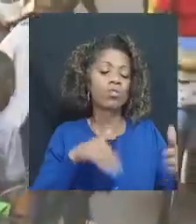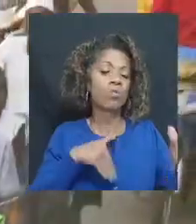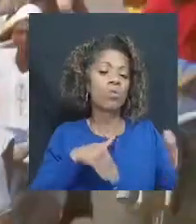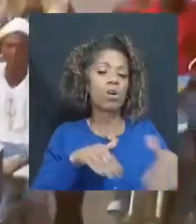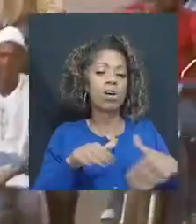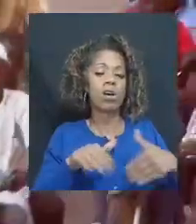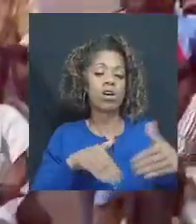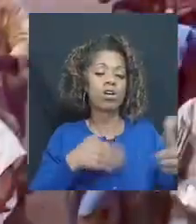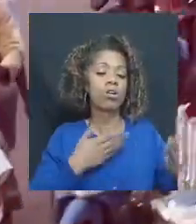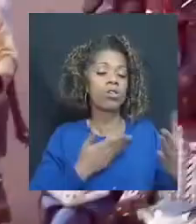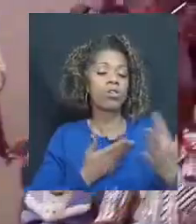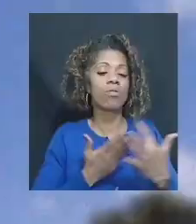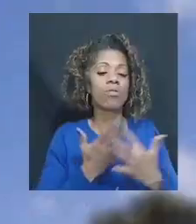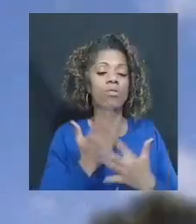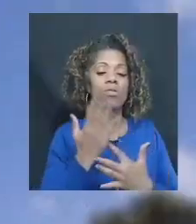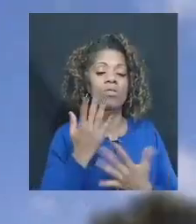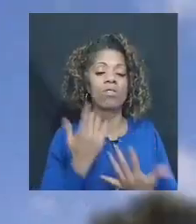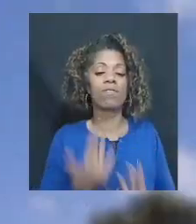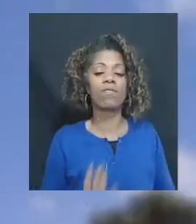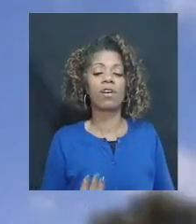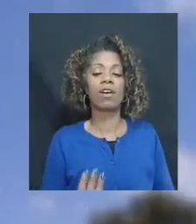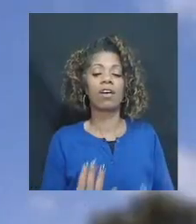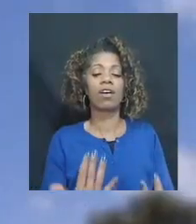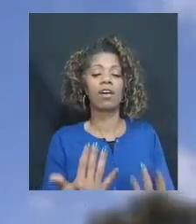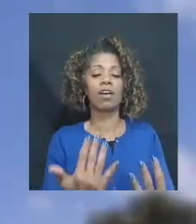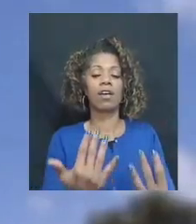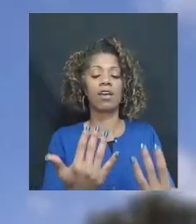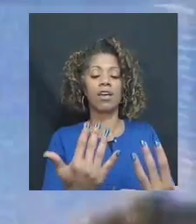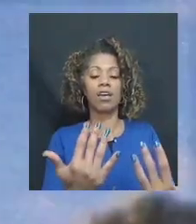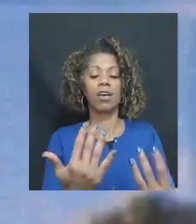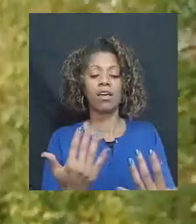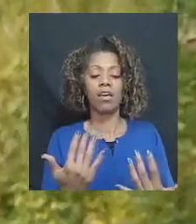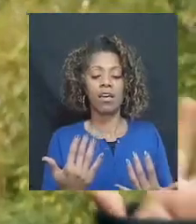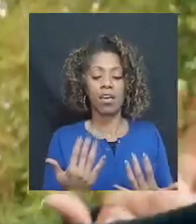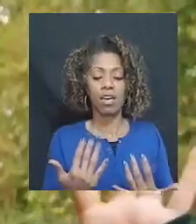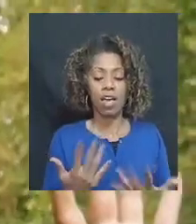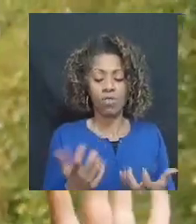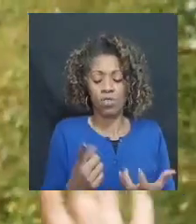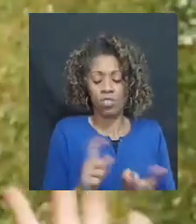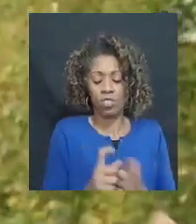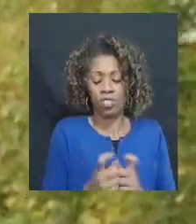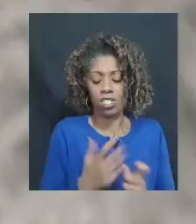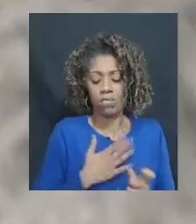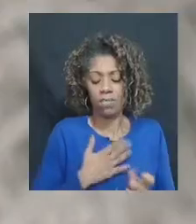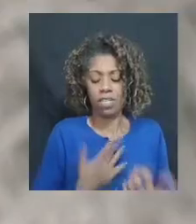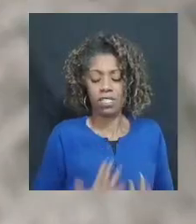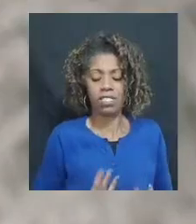all odds, be the change we desire. Be the thunder